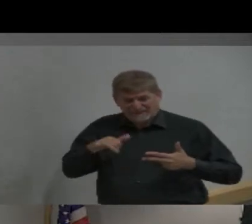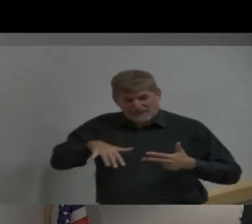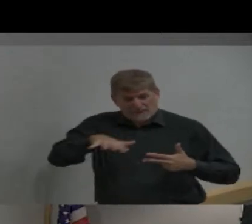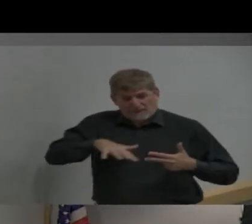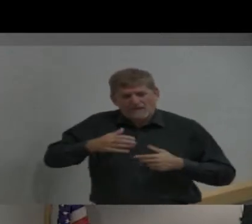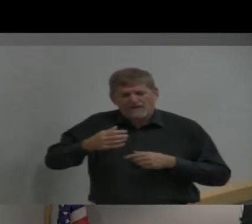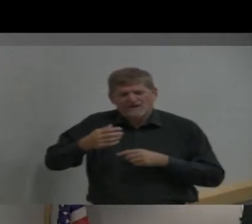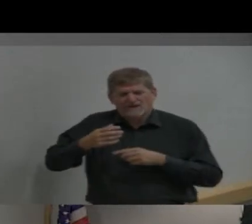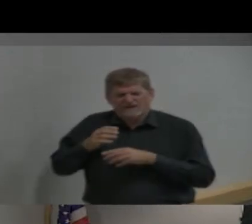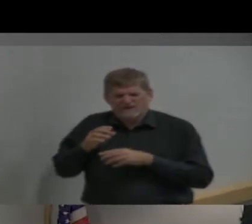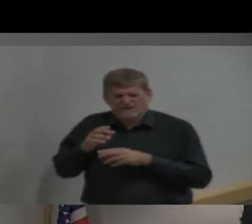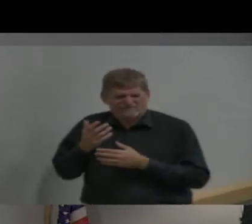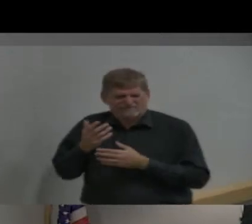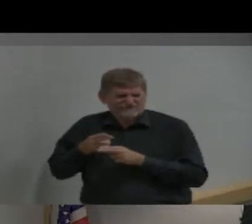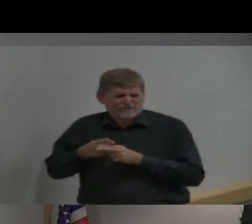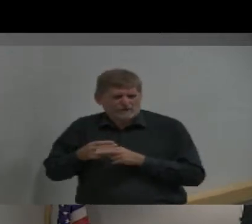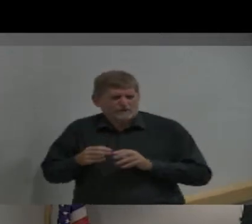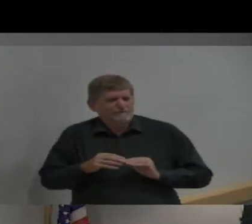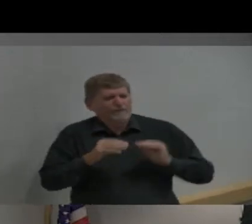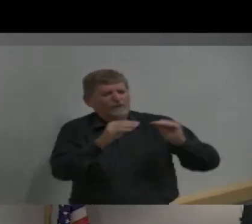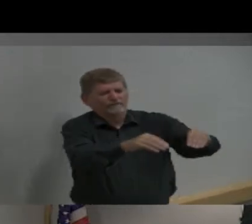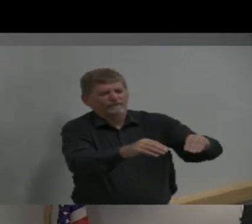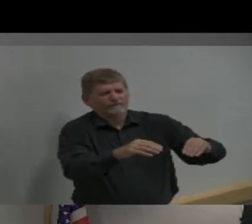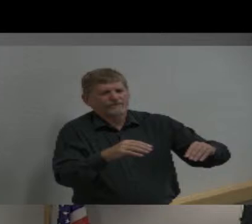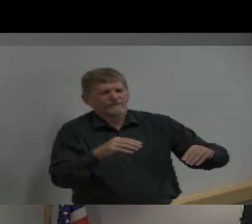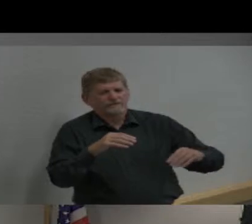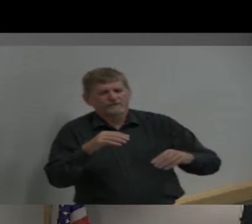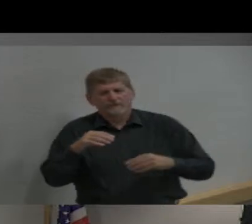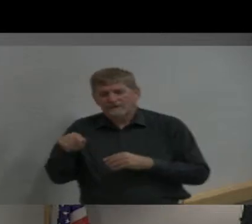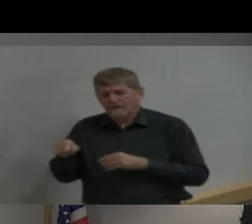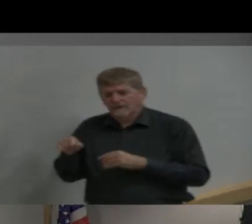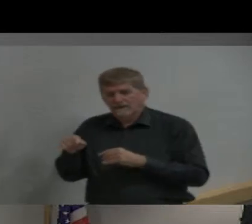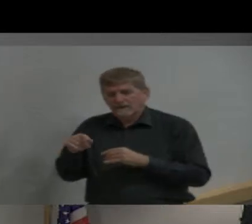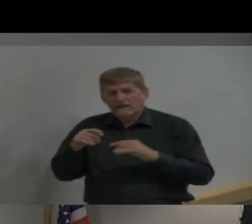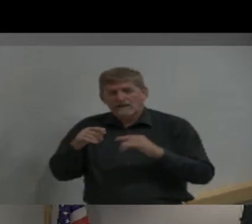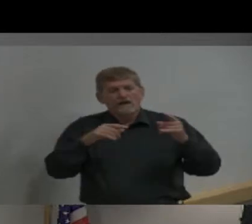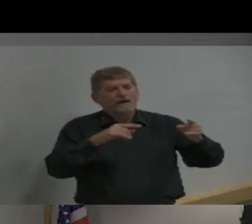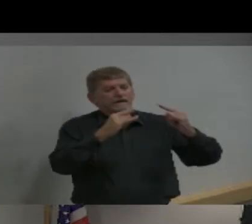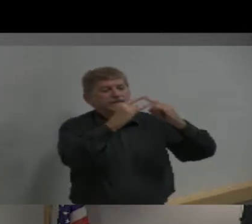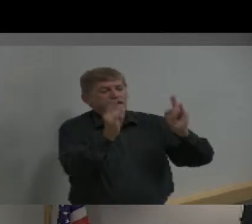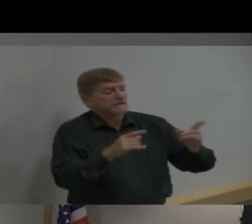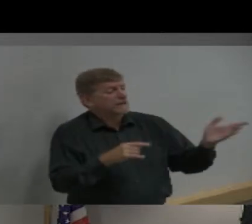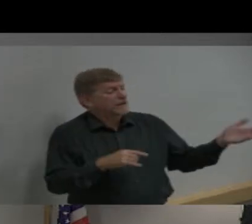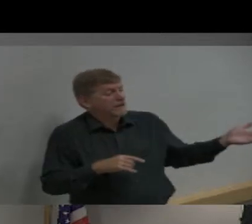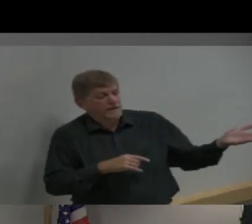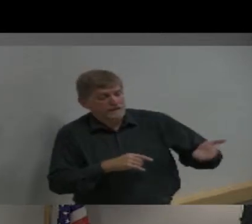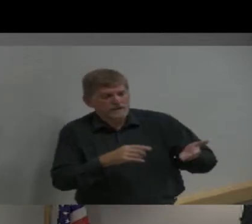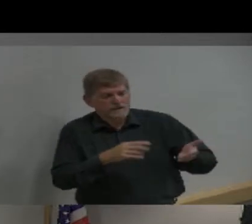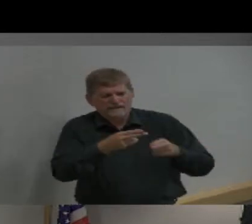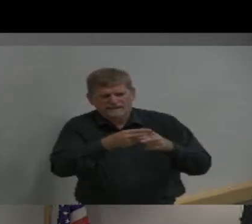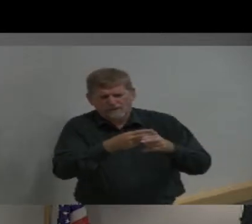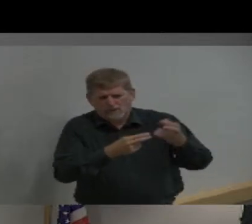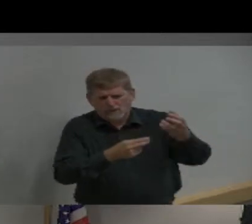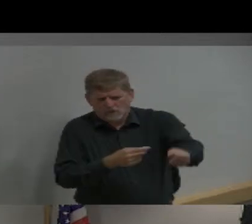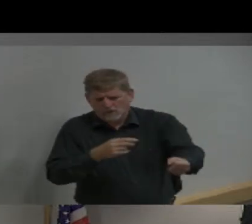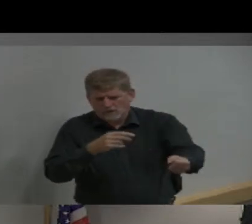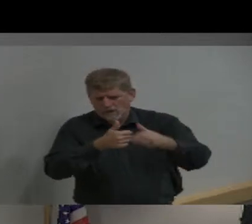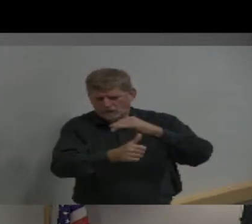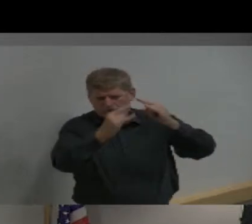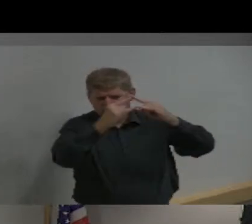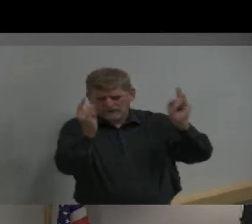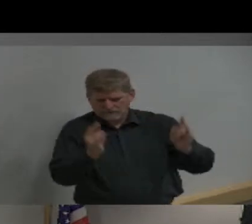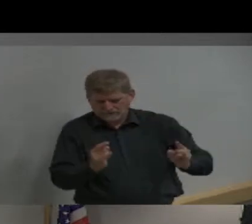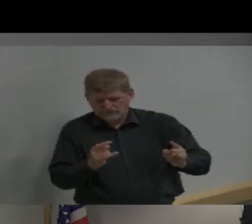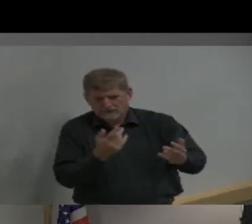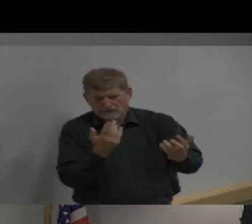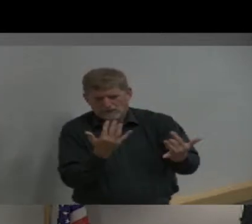beds there and are able to hold patients for a period of time in that space who are going to be admitted.